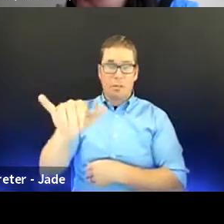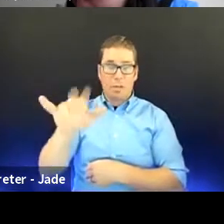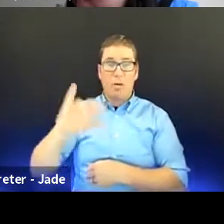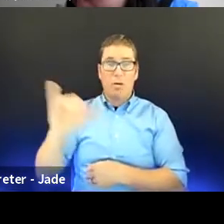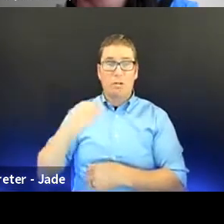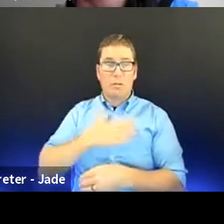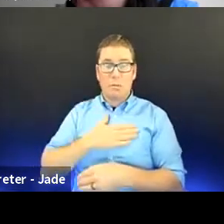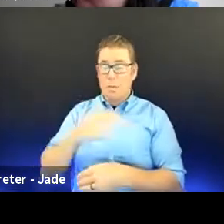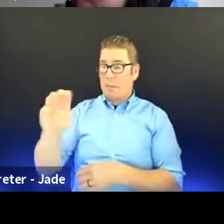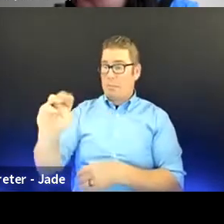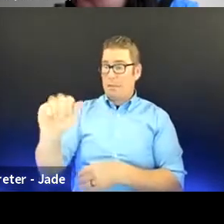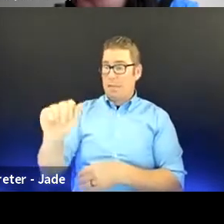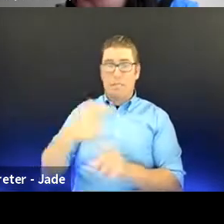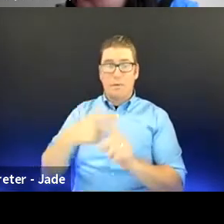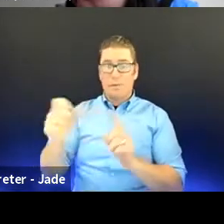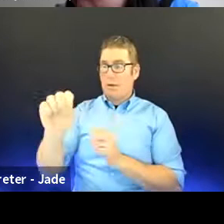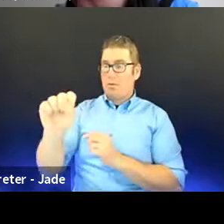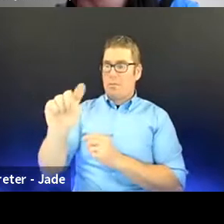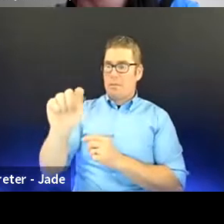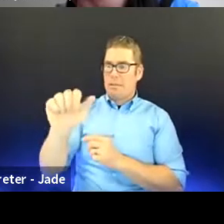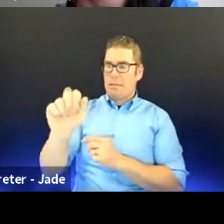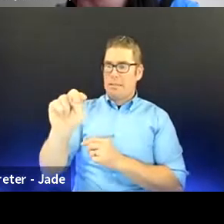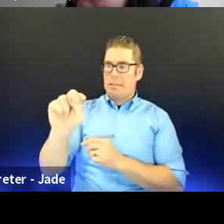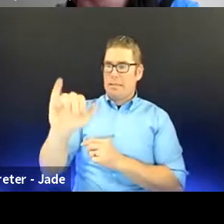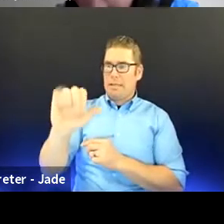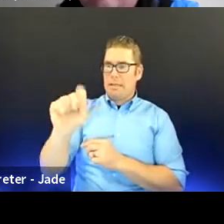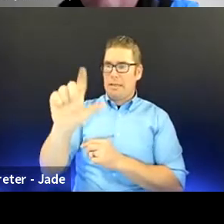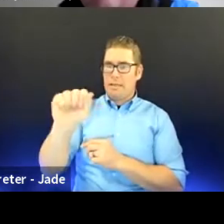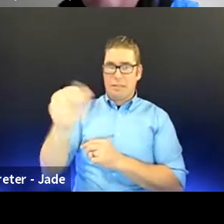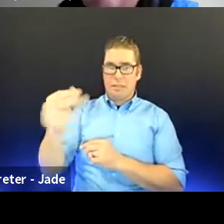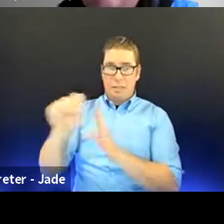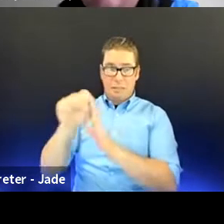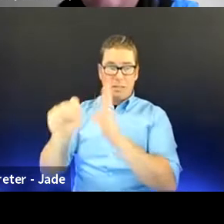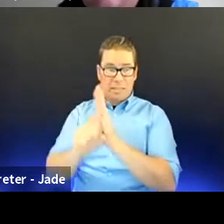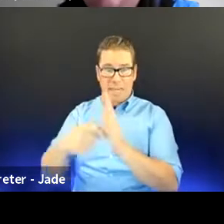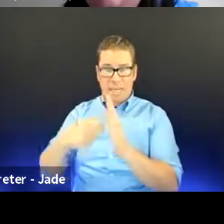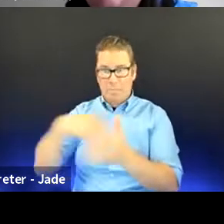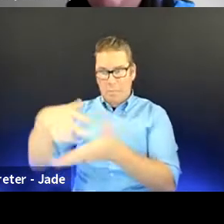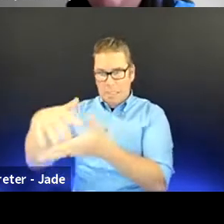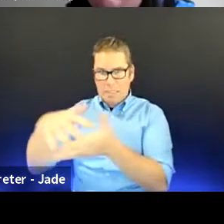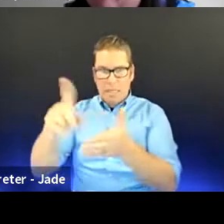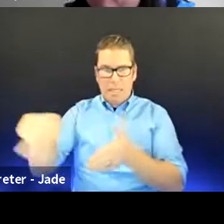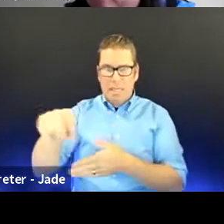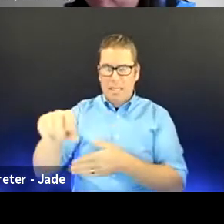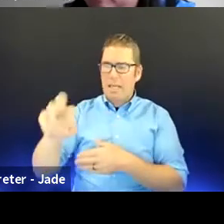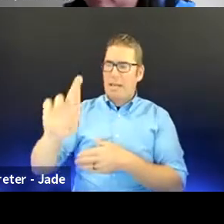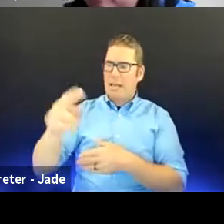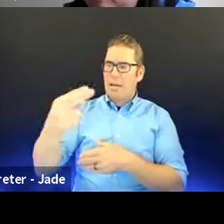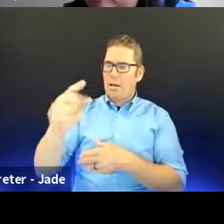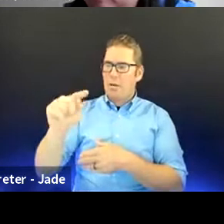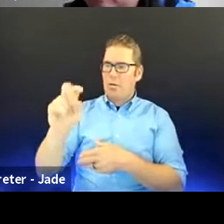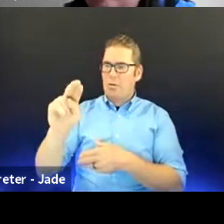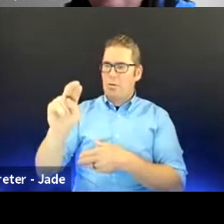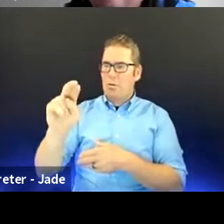in composition and rhetoric. So I studied classical rhetoricians like Aristotle and Cicero, and